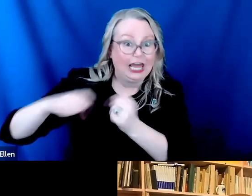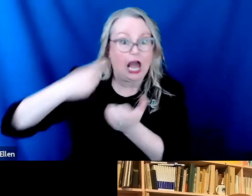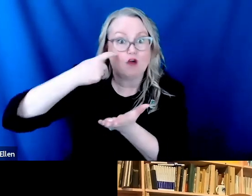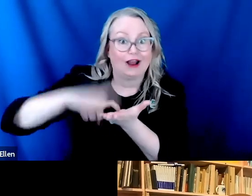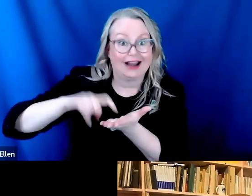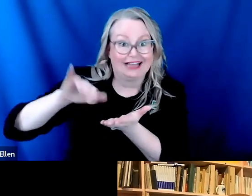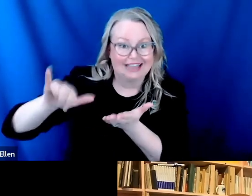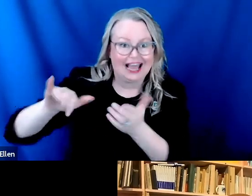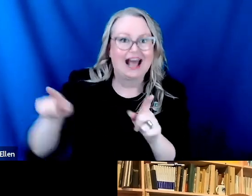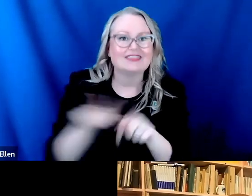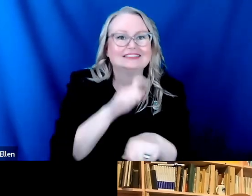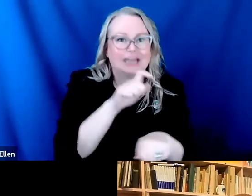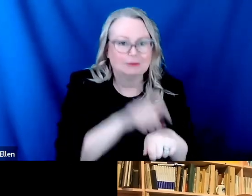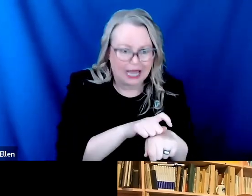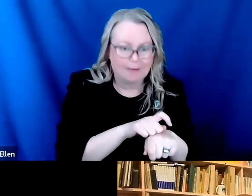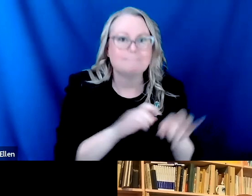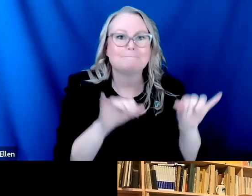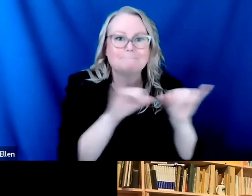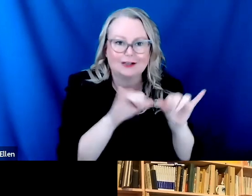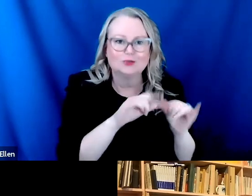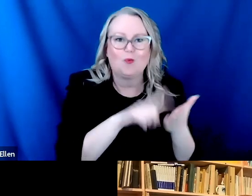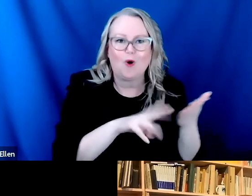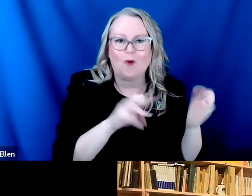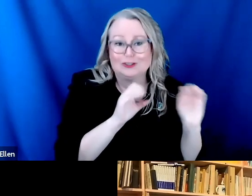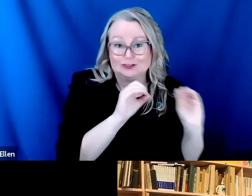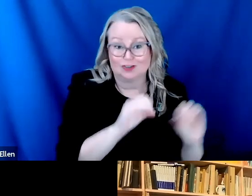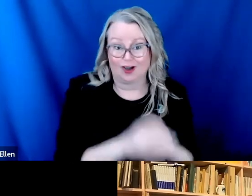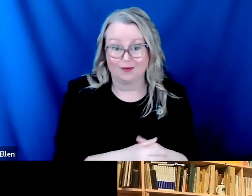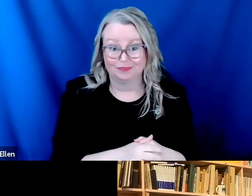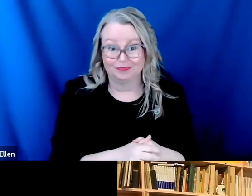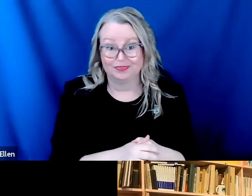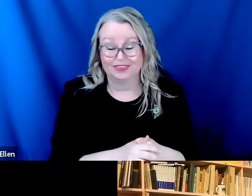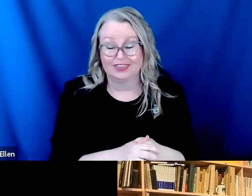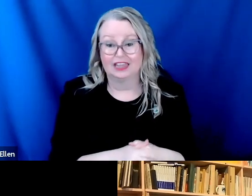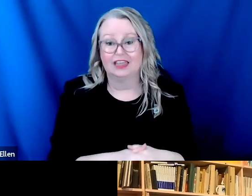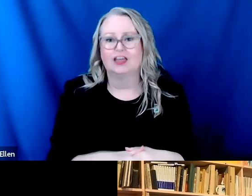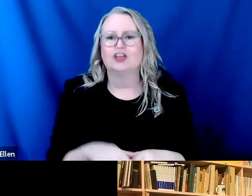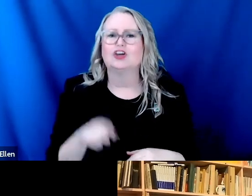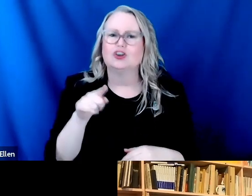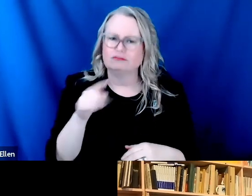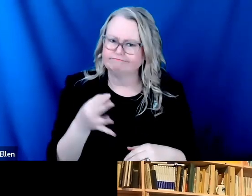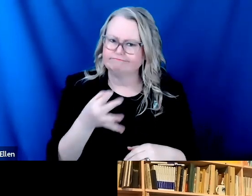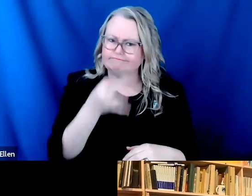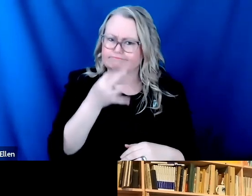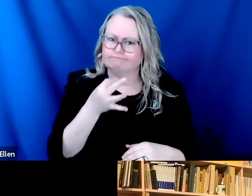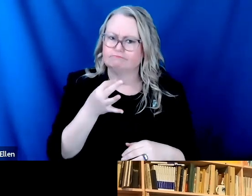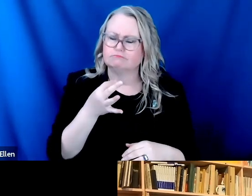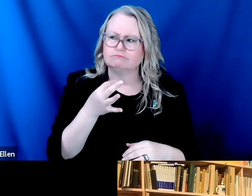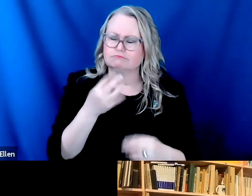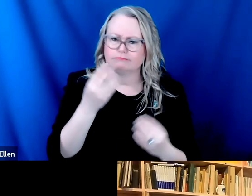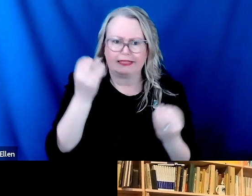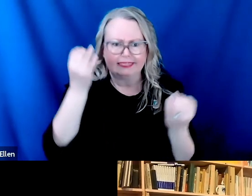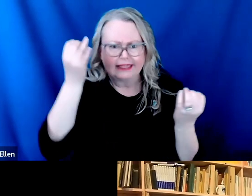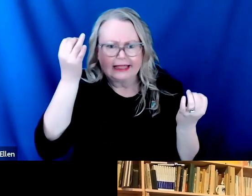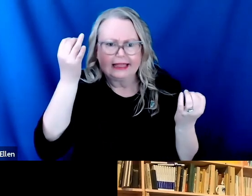promoted the measurement of ability. Your gift is not just in articulating these important lines of thinking and